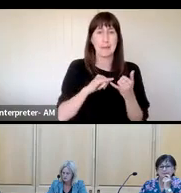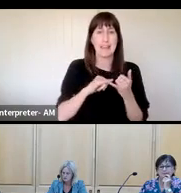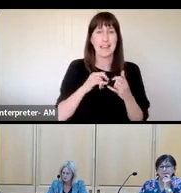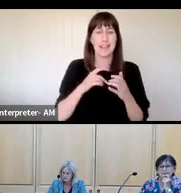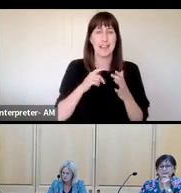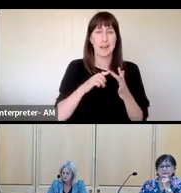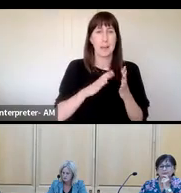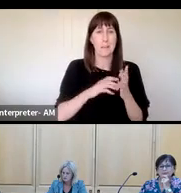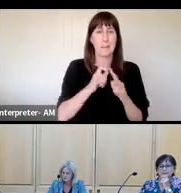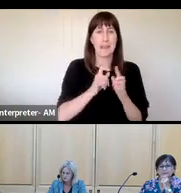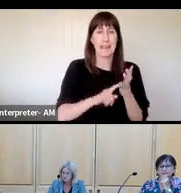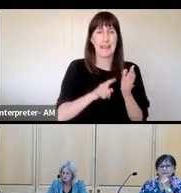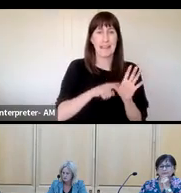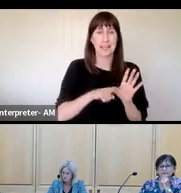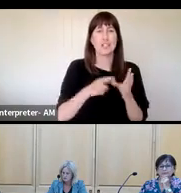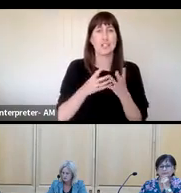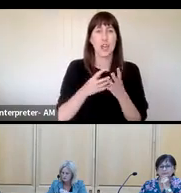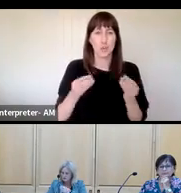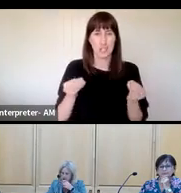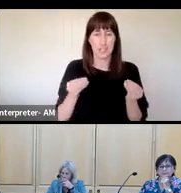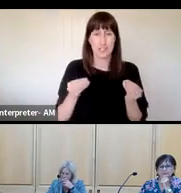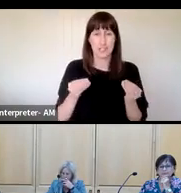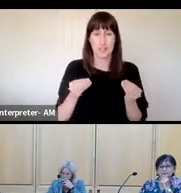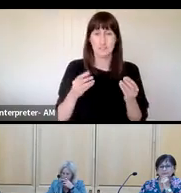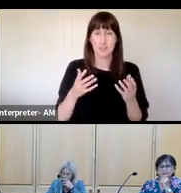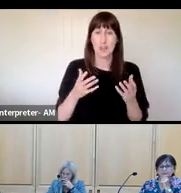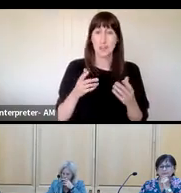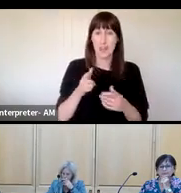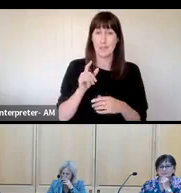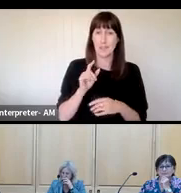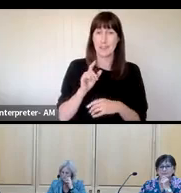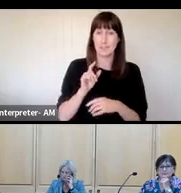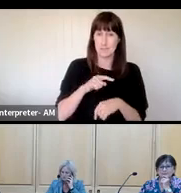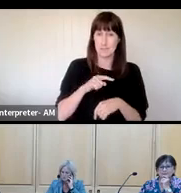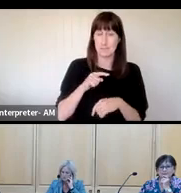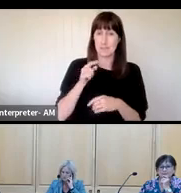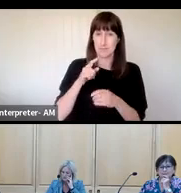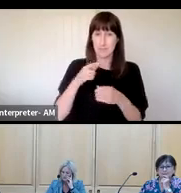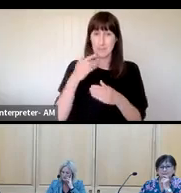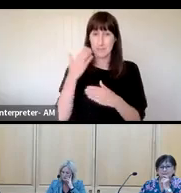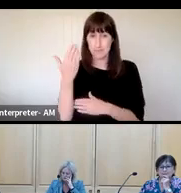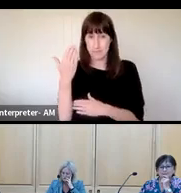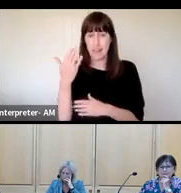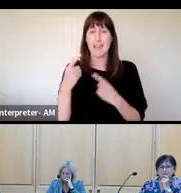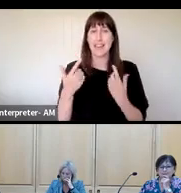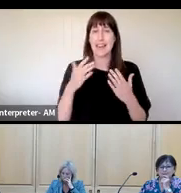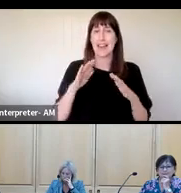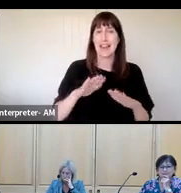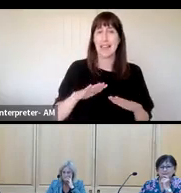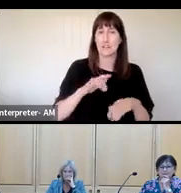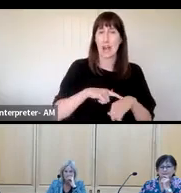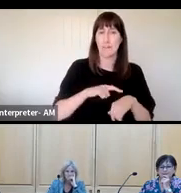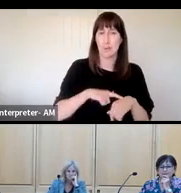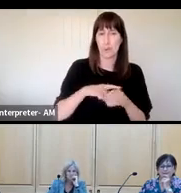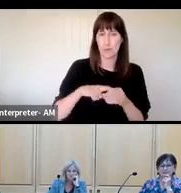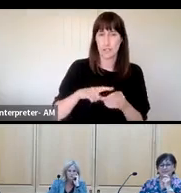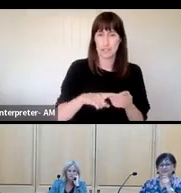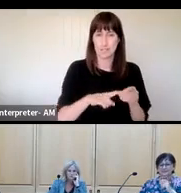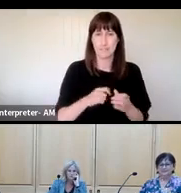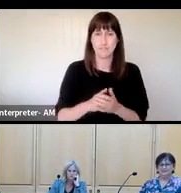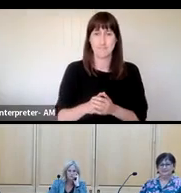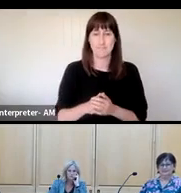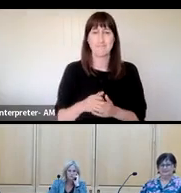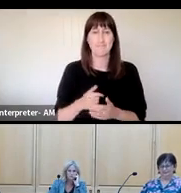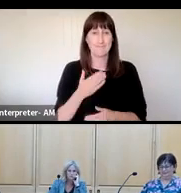and members do like to ask questions if you can leave time for questions. Thank you. Tēnā koutou,